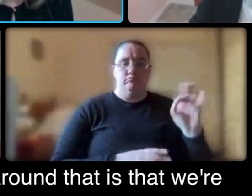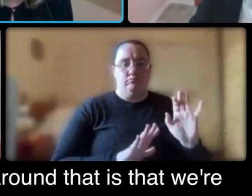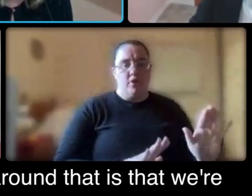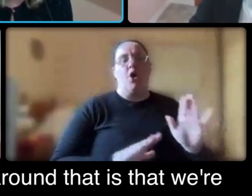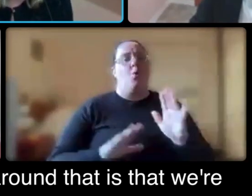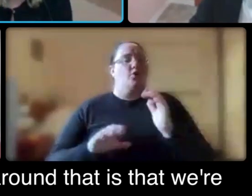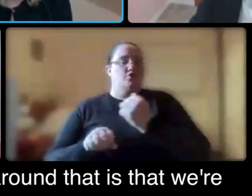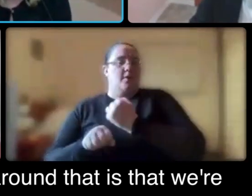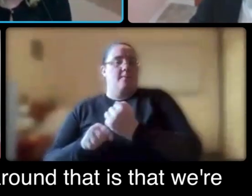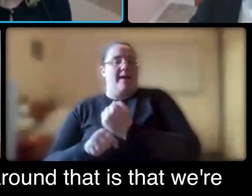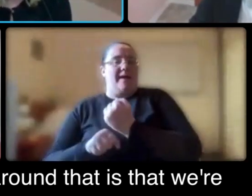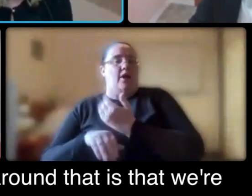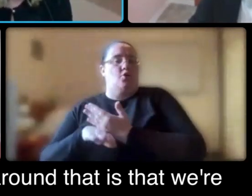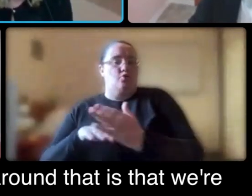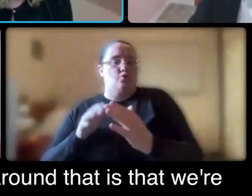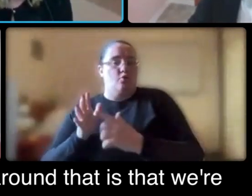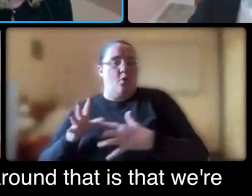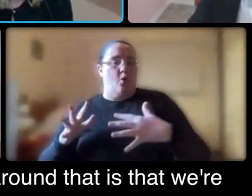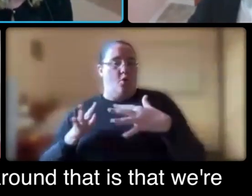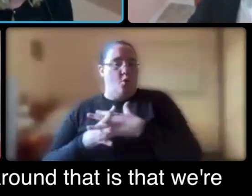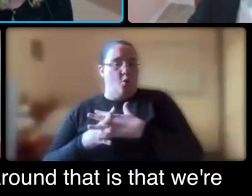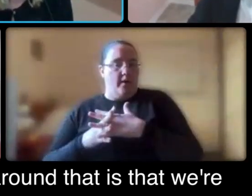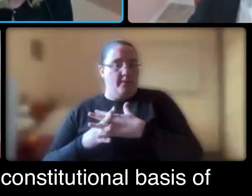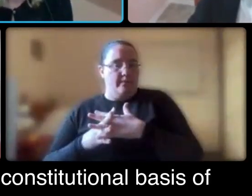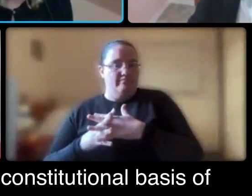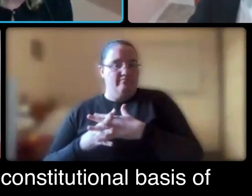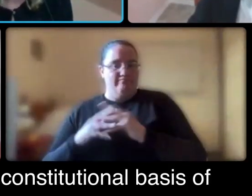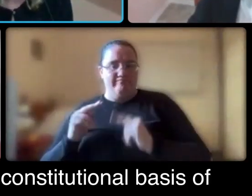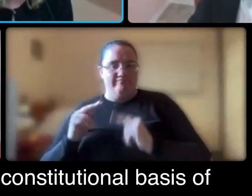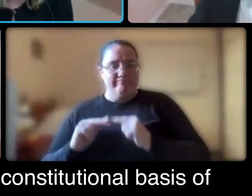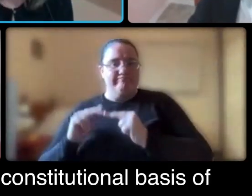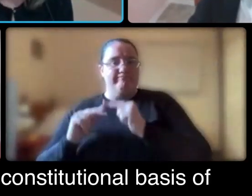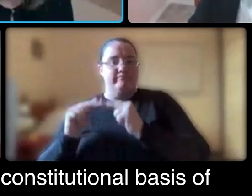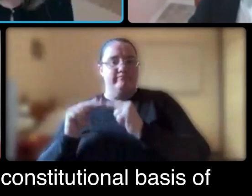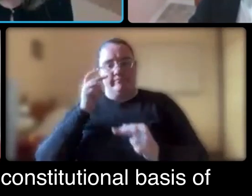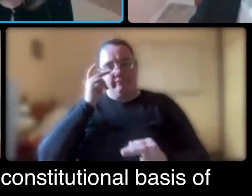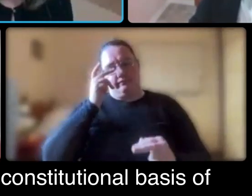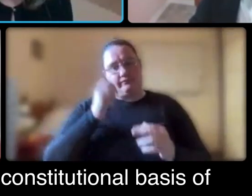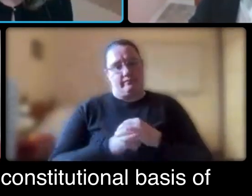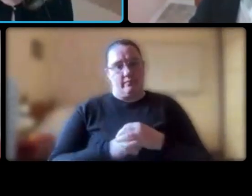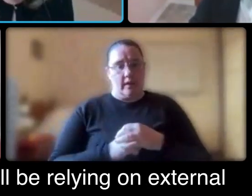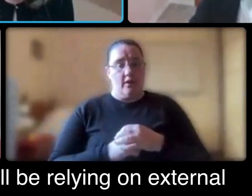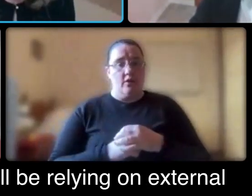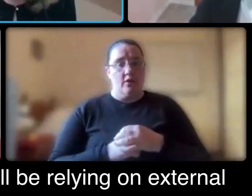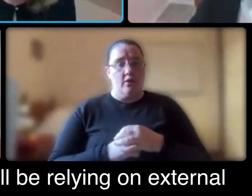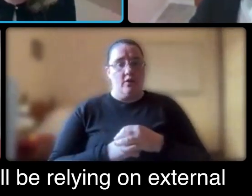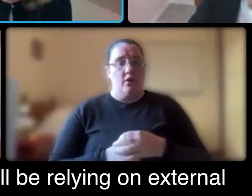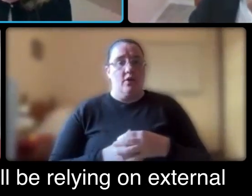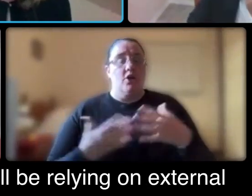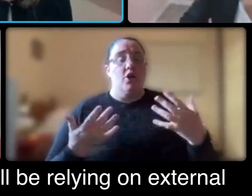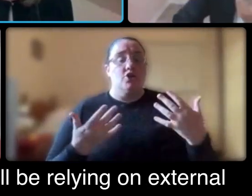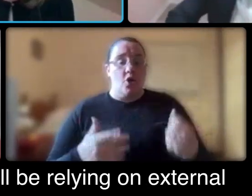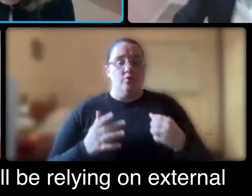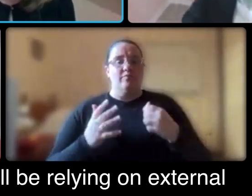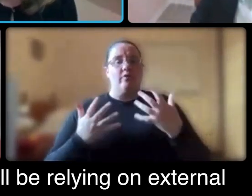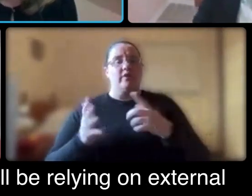an important point around that is that we're going to be shifting the constitutional basis for this legislation, and